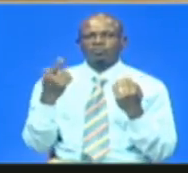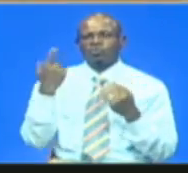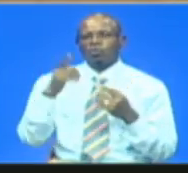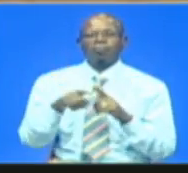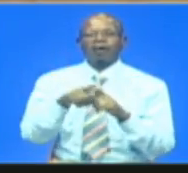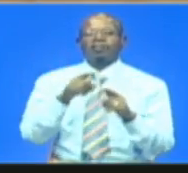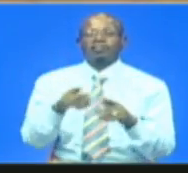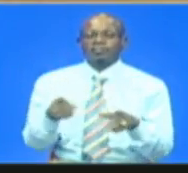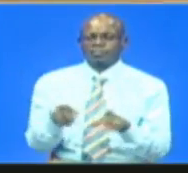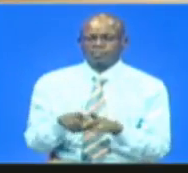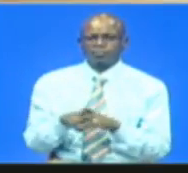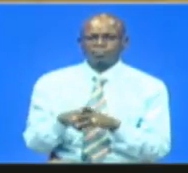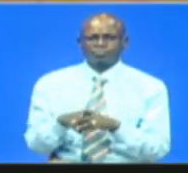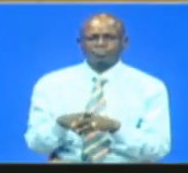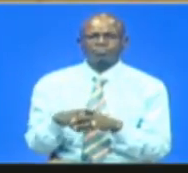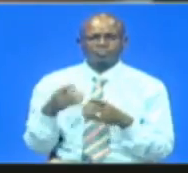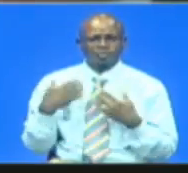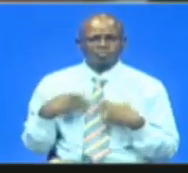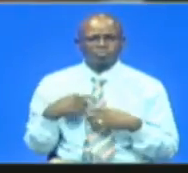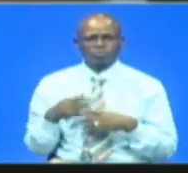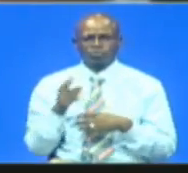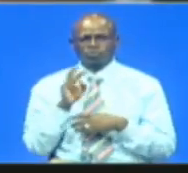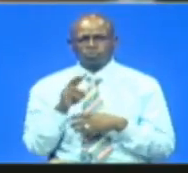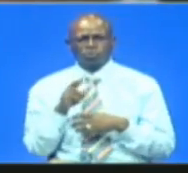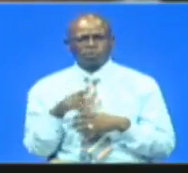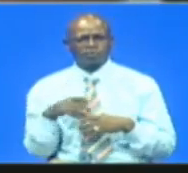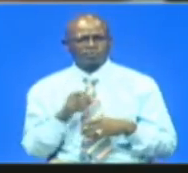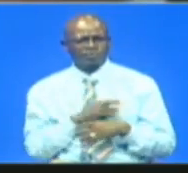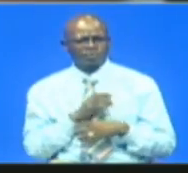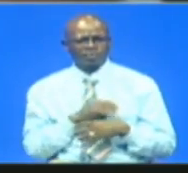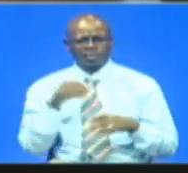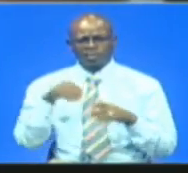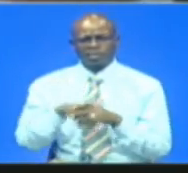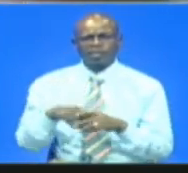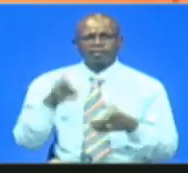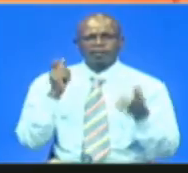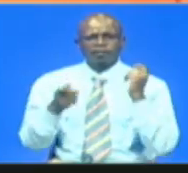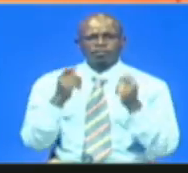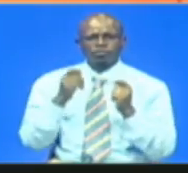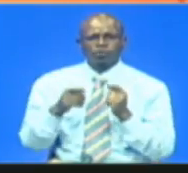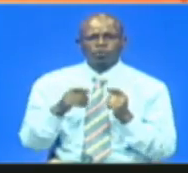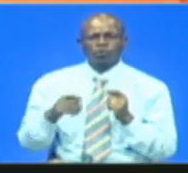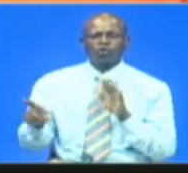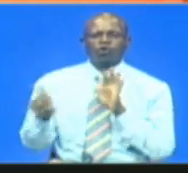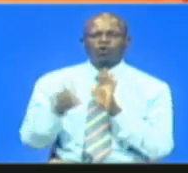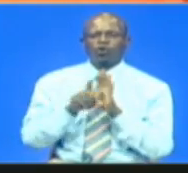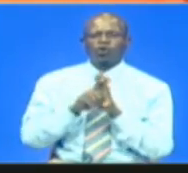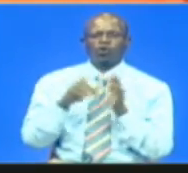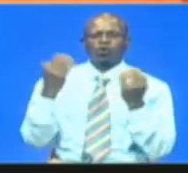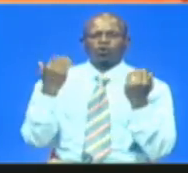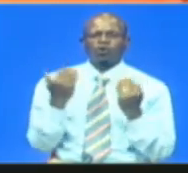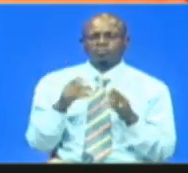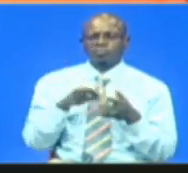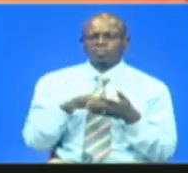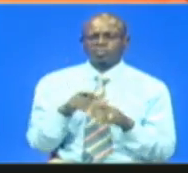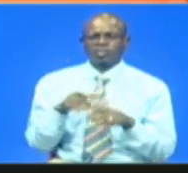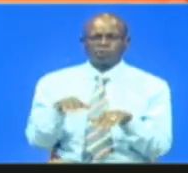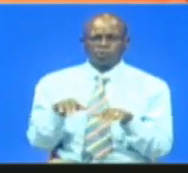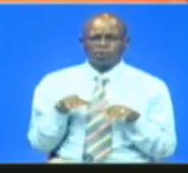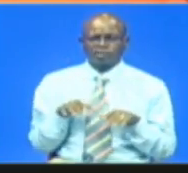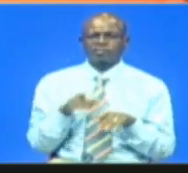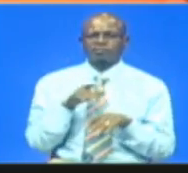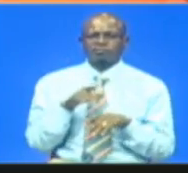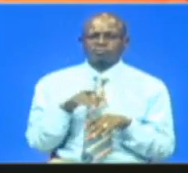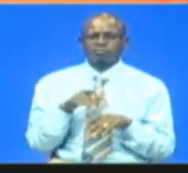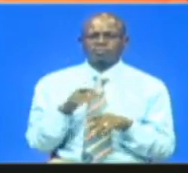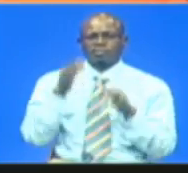Tension brewed at Kericho Law Courts as family and friends of the deceased awaited a ruling after the suspects behind the murder of their loved ones